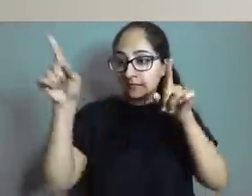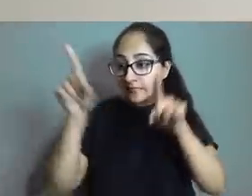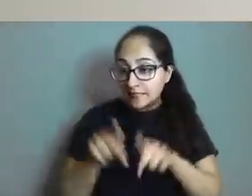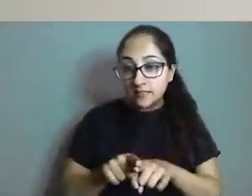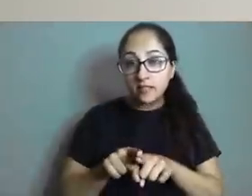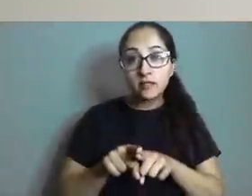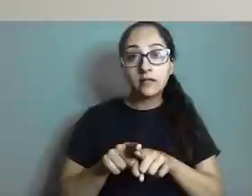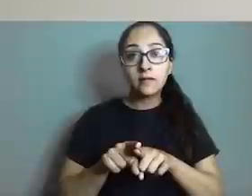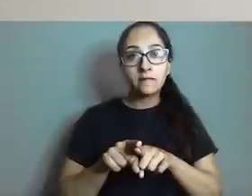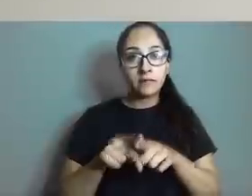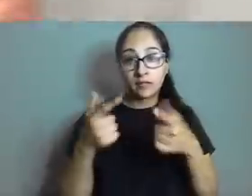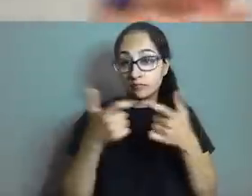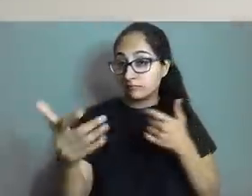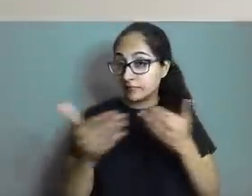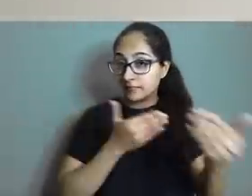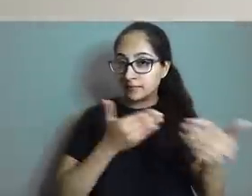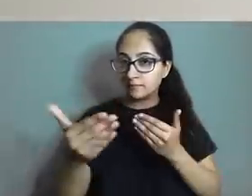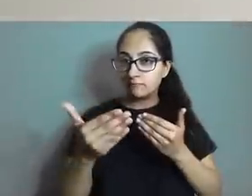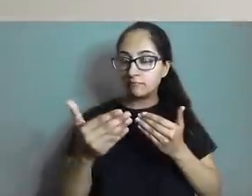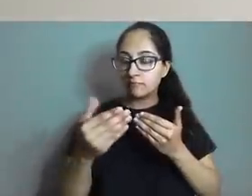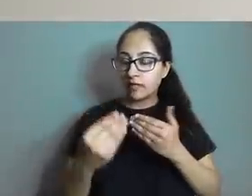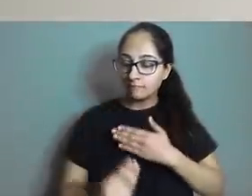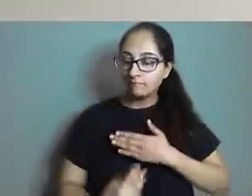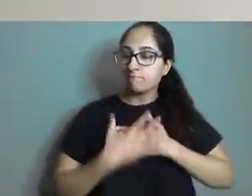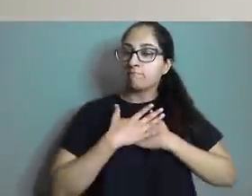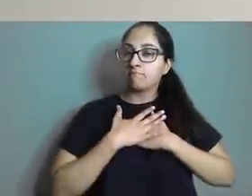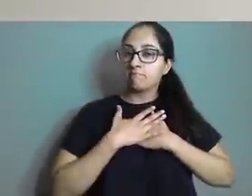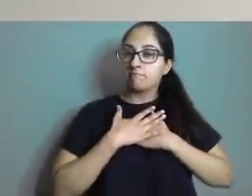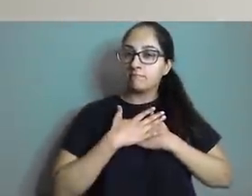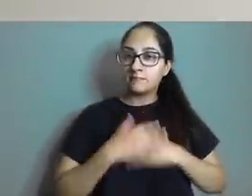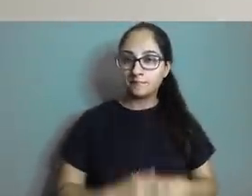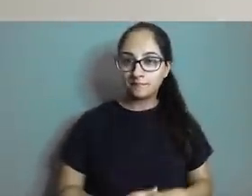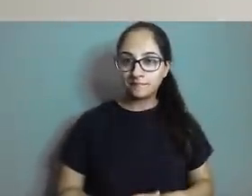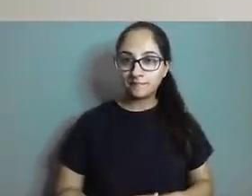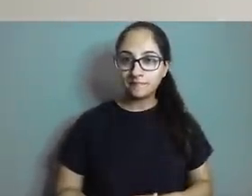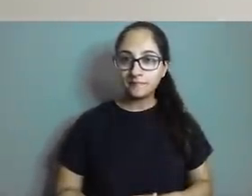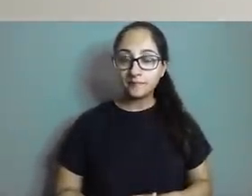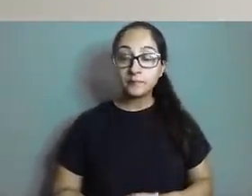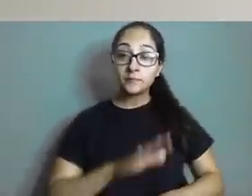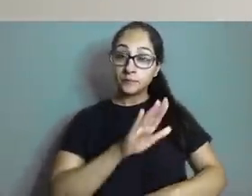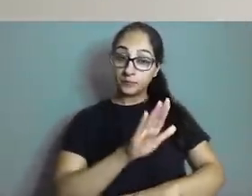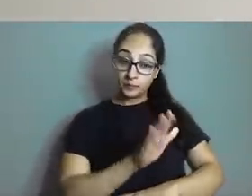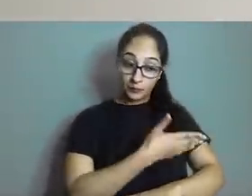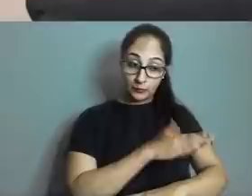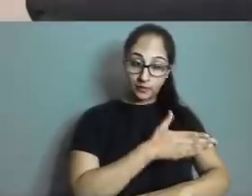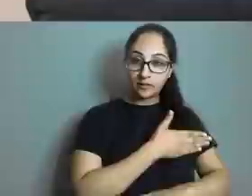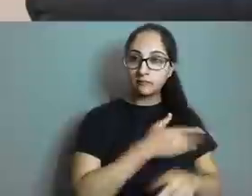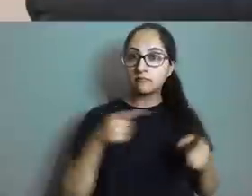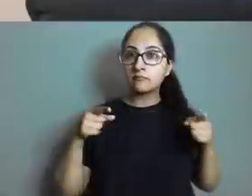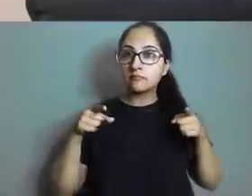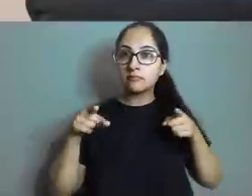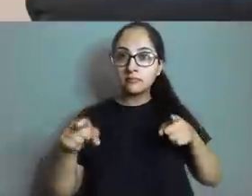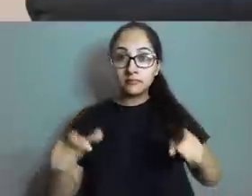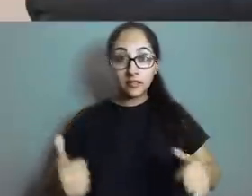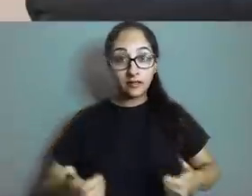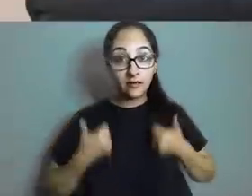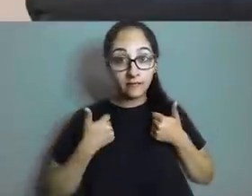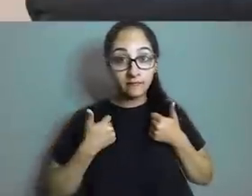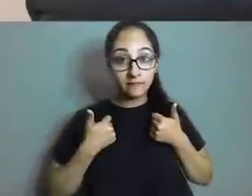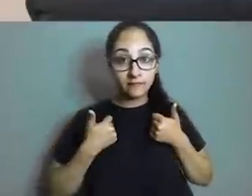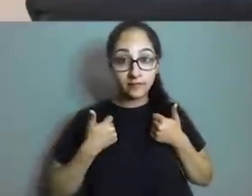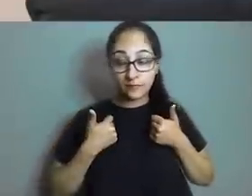argentina but our basic you know reaction to music is that like our soul knows one of the biggest lessons i've